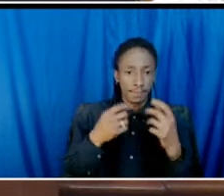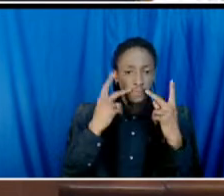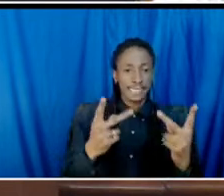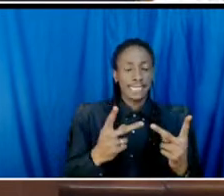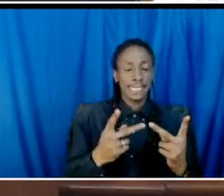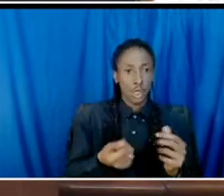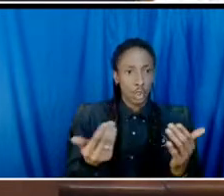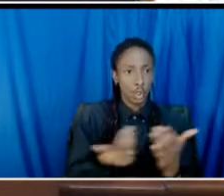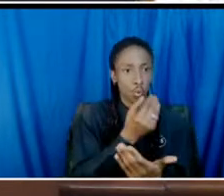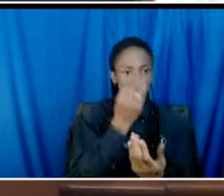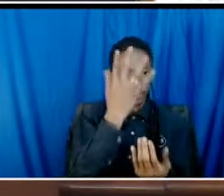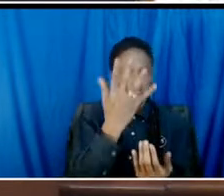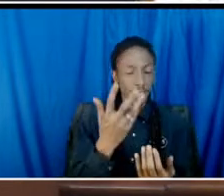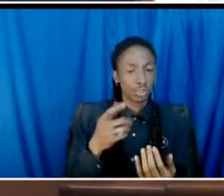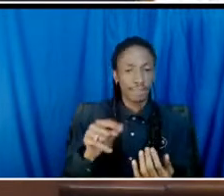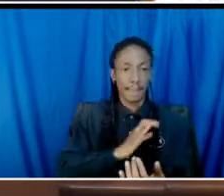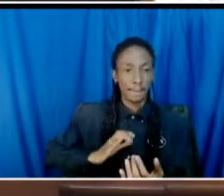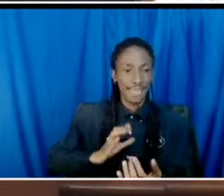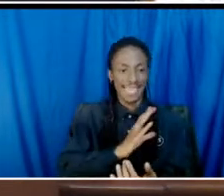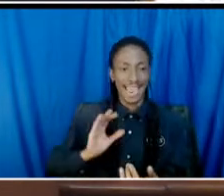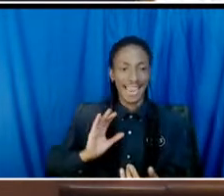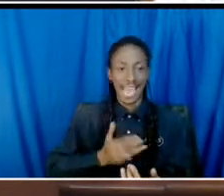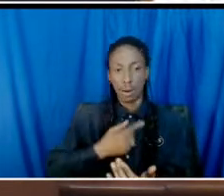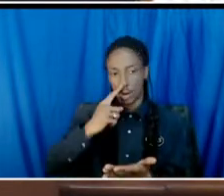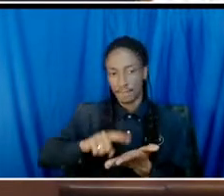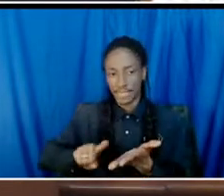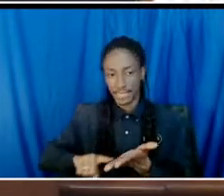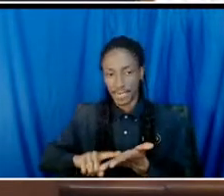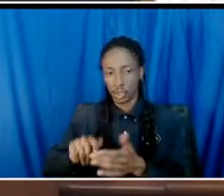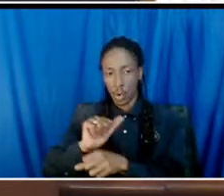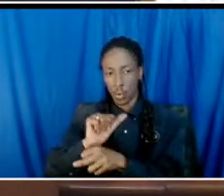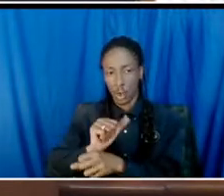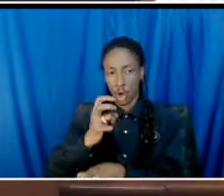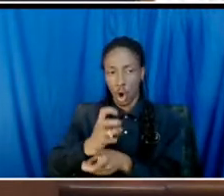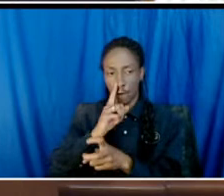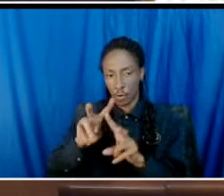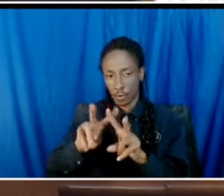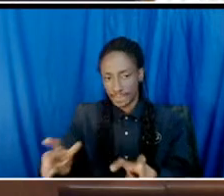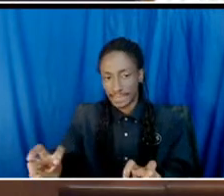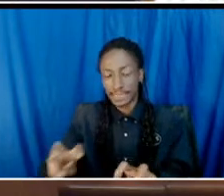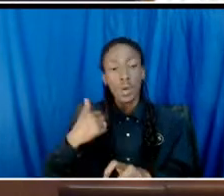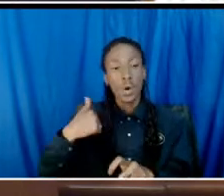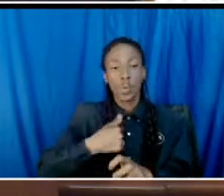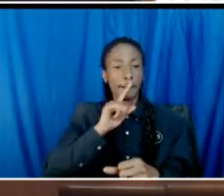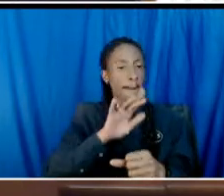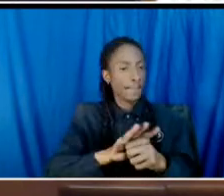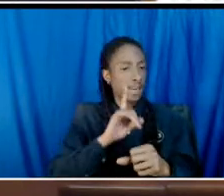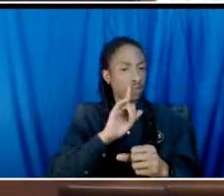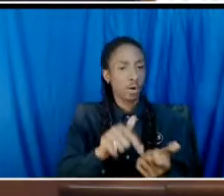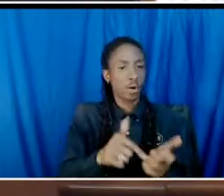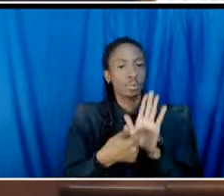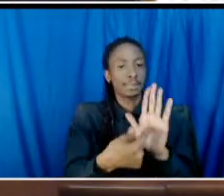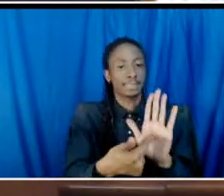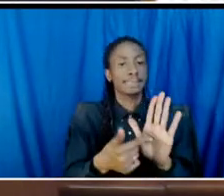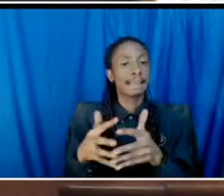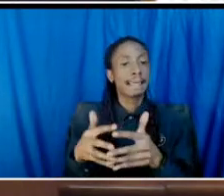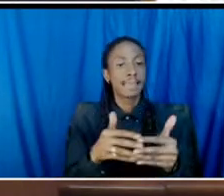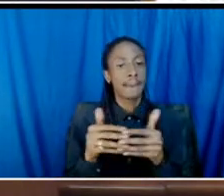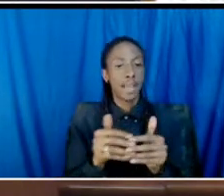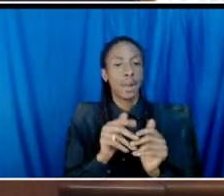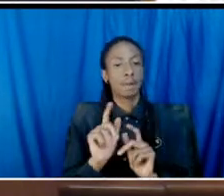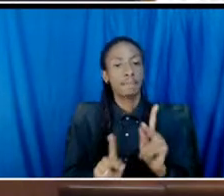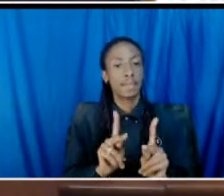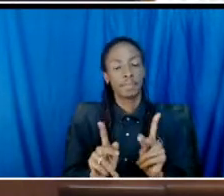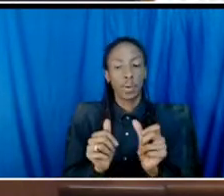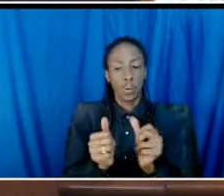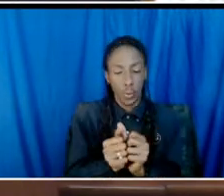our investigators are working to assess. We are committed to presenting the American people with the most